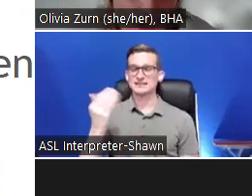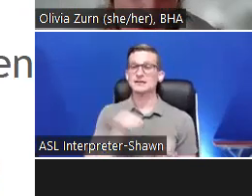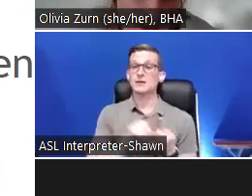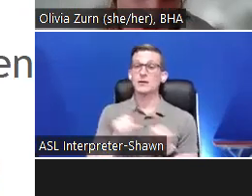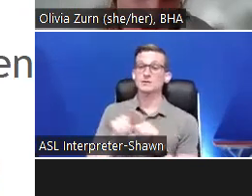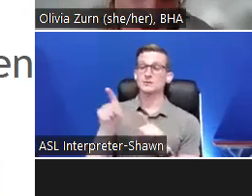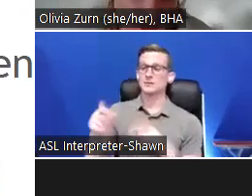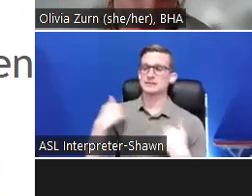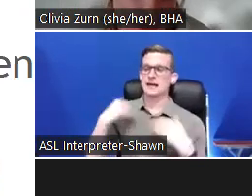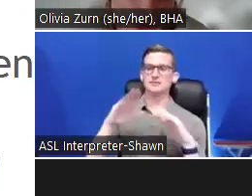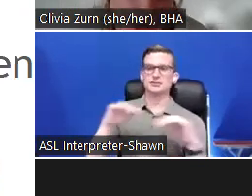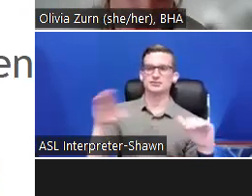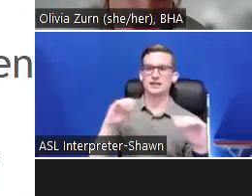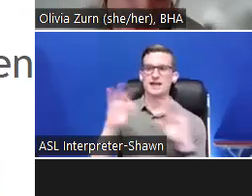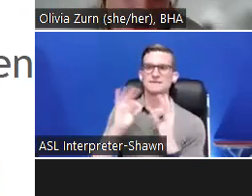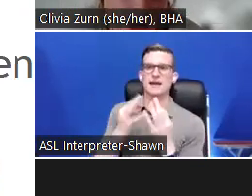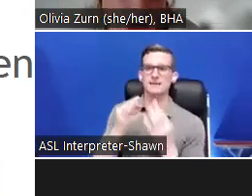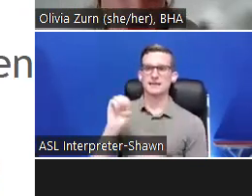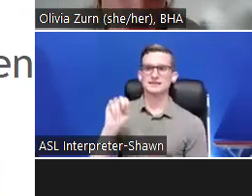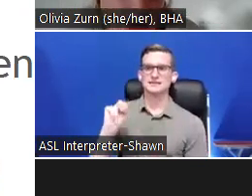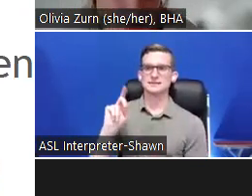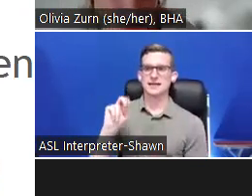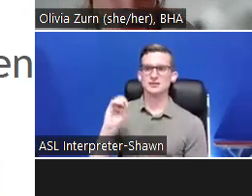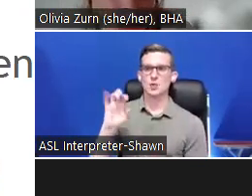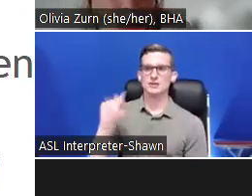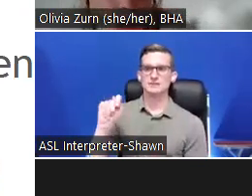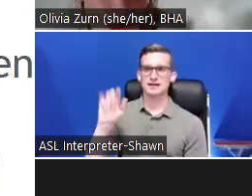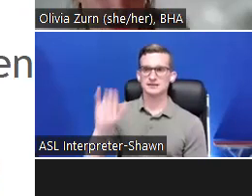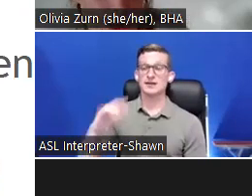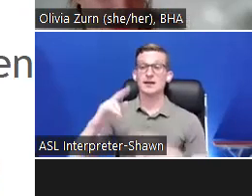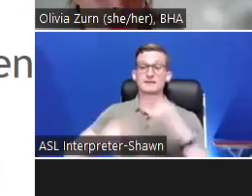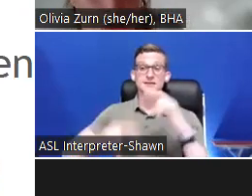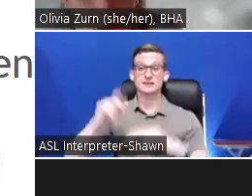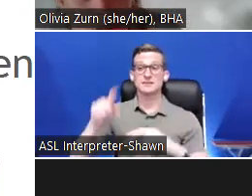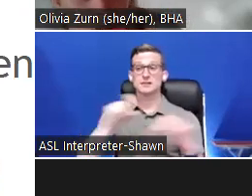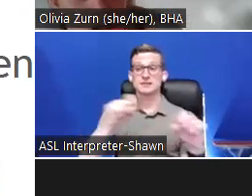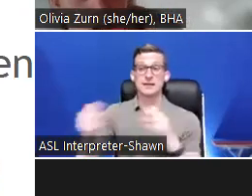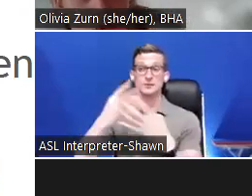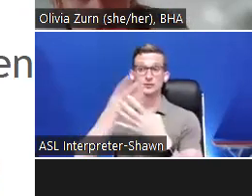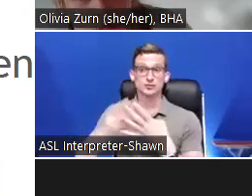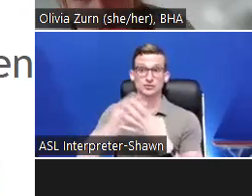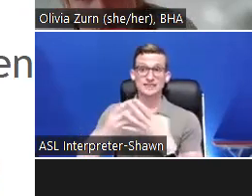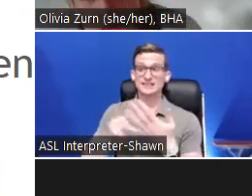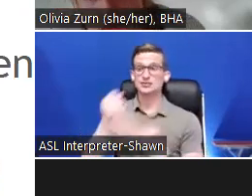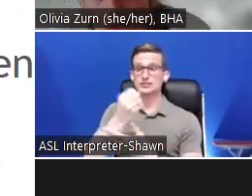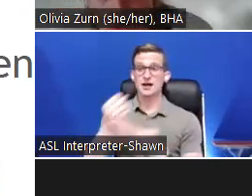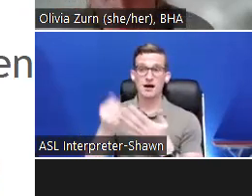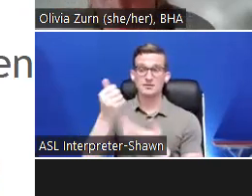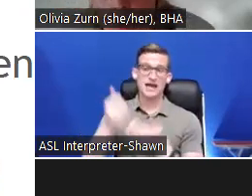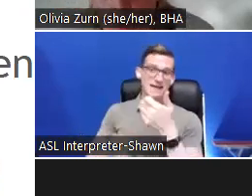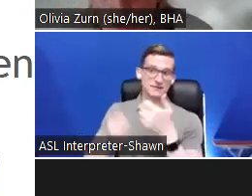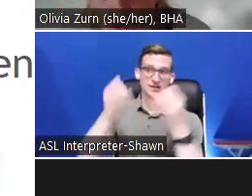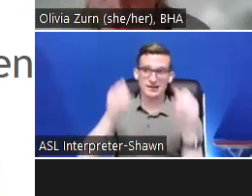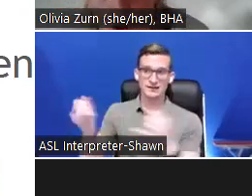A walk-in crisis facility must have the capacity to screen and triage every individual who presents at the facility with